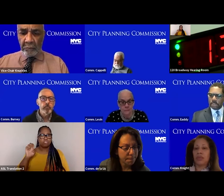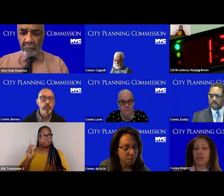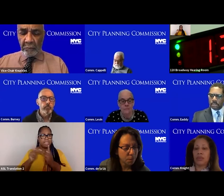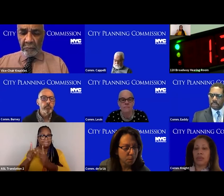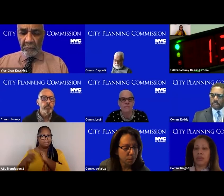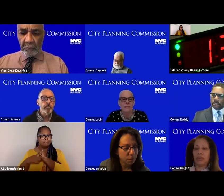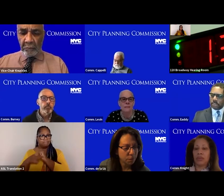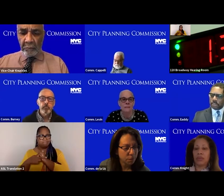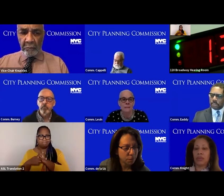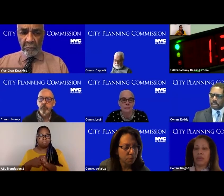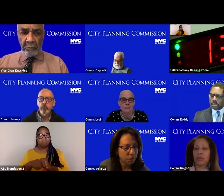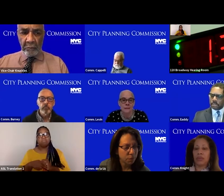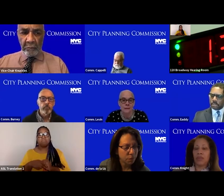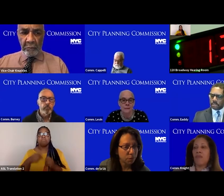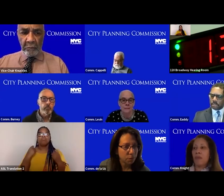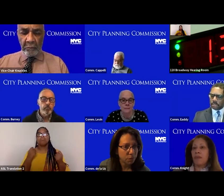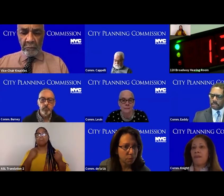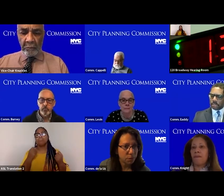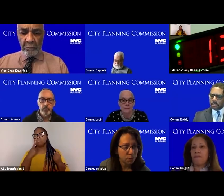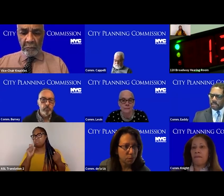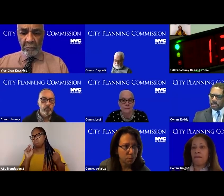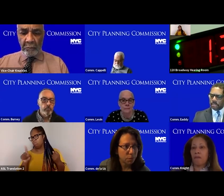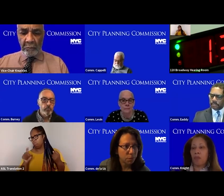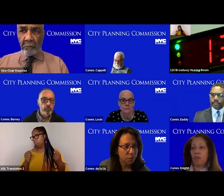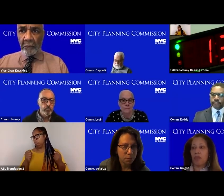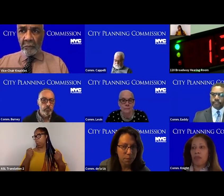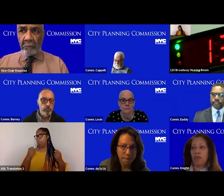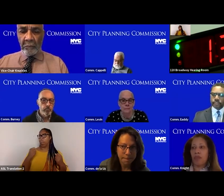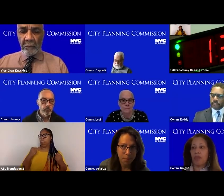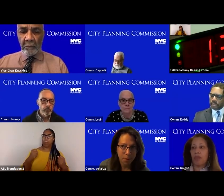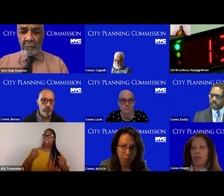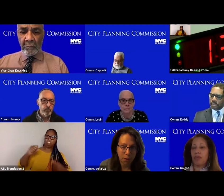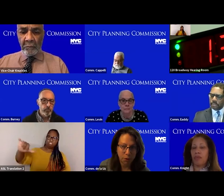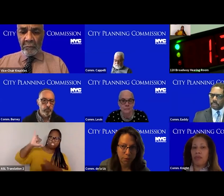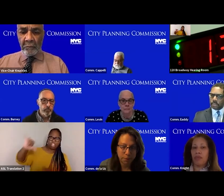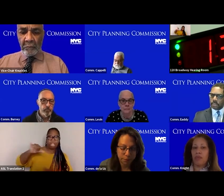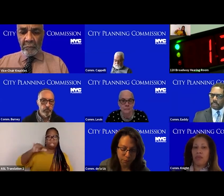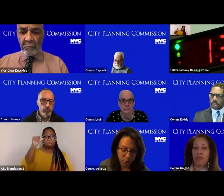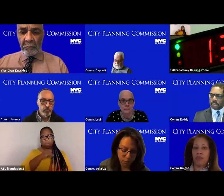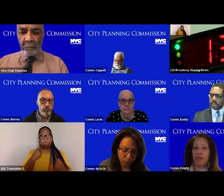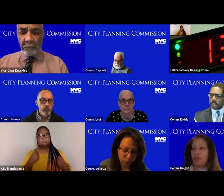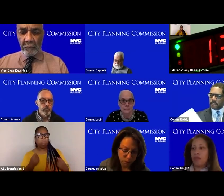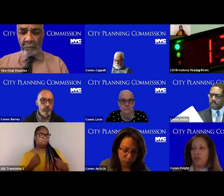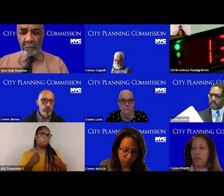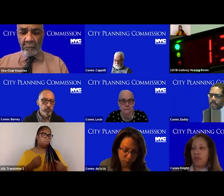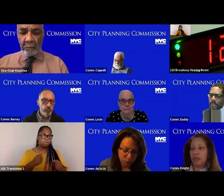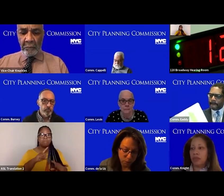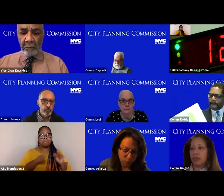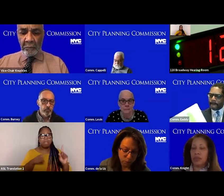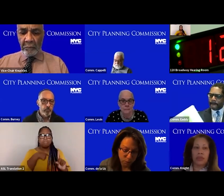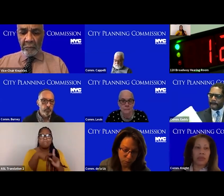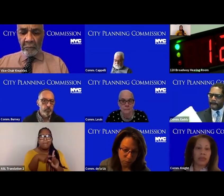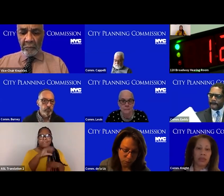from very far away because it's huge. However, something so positive as a church